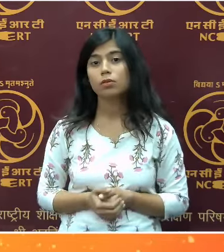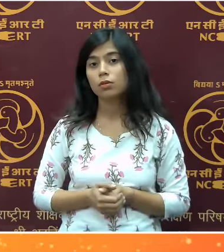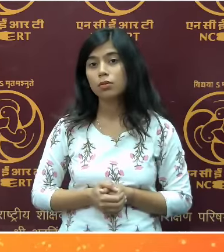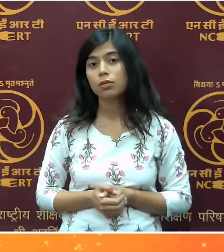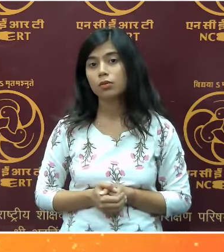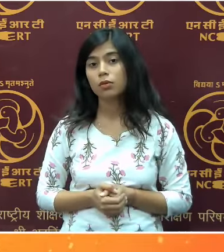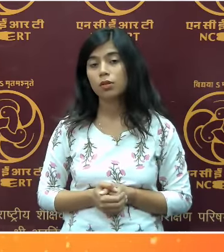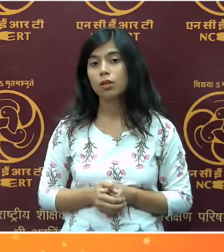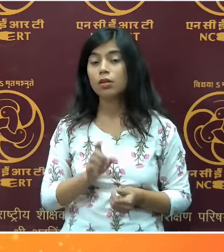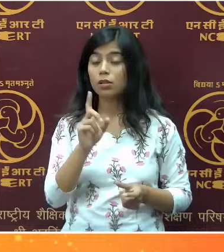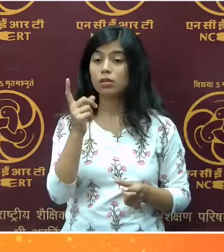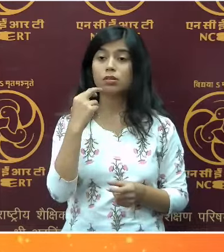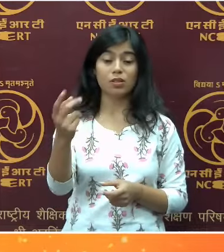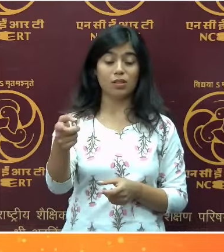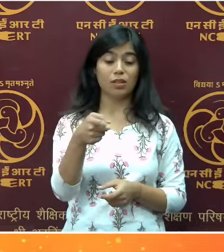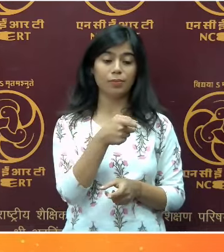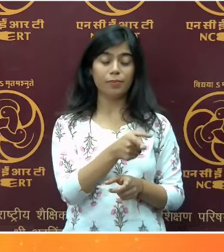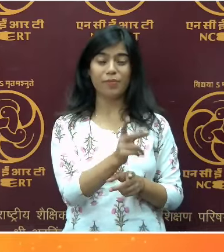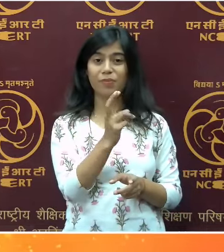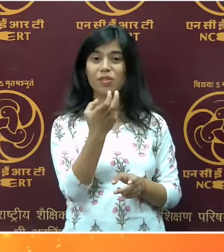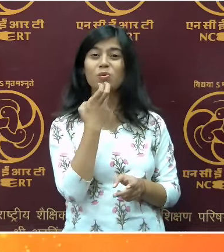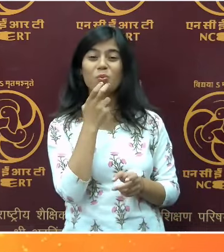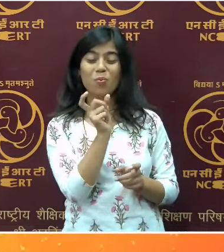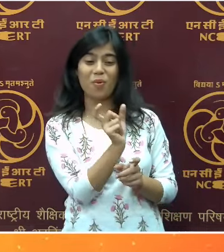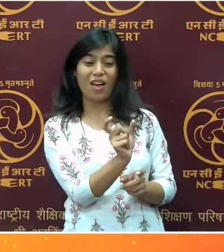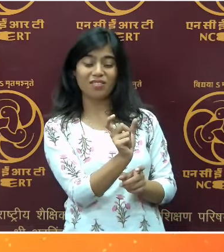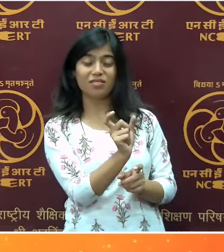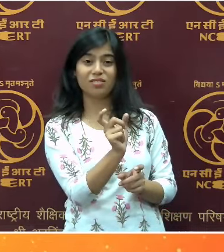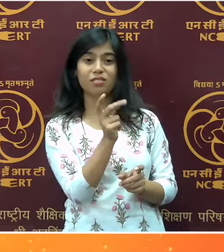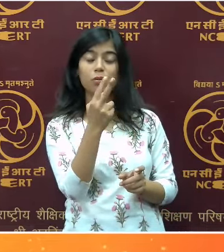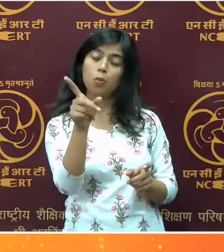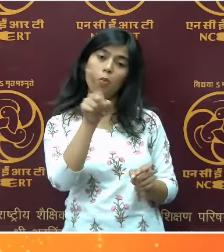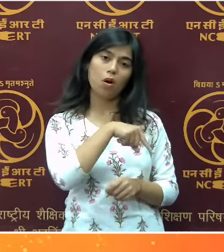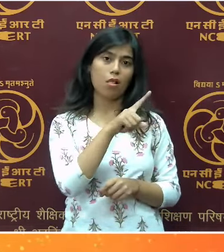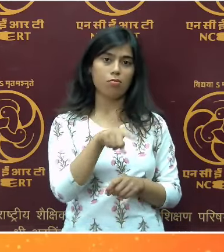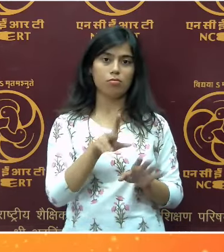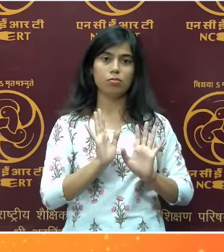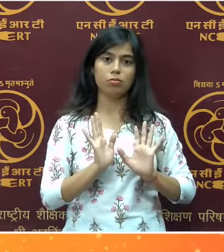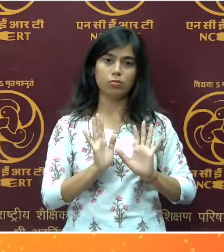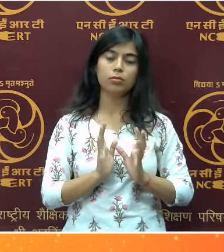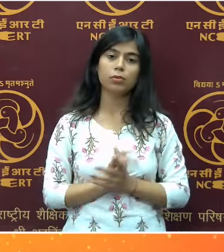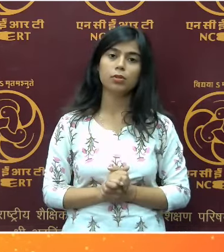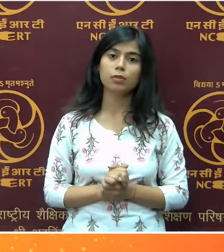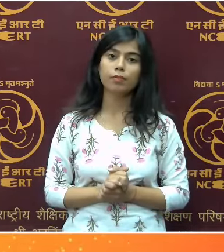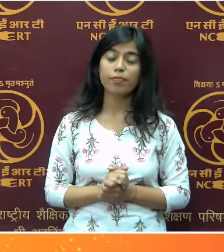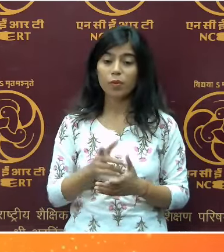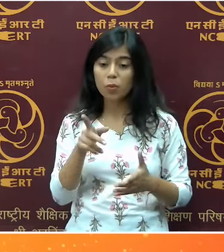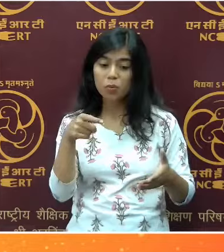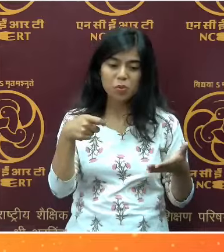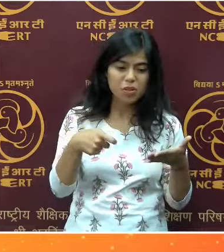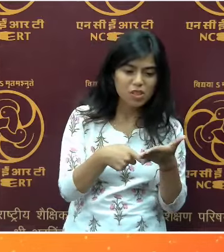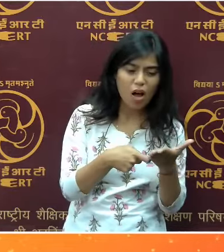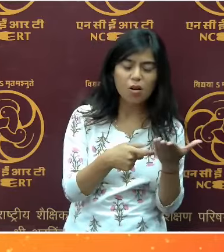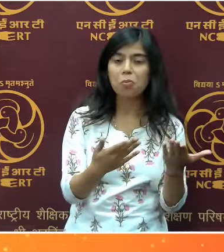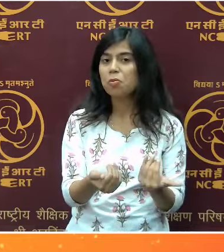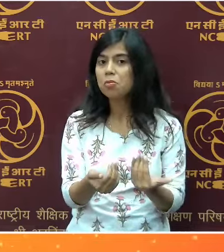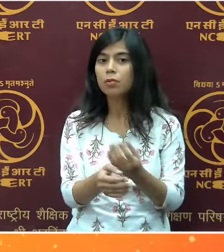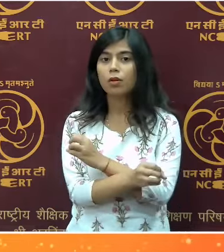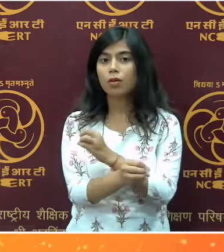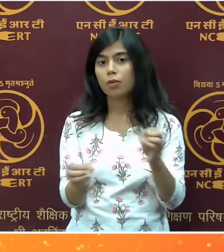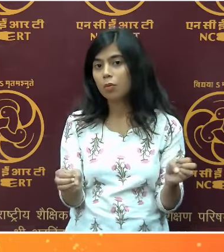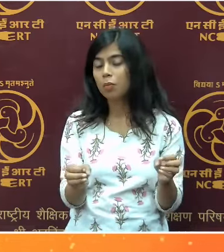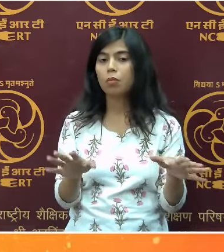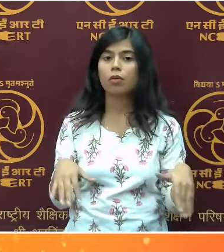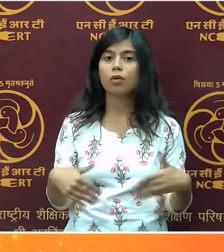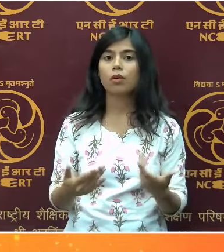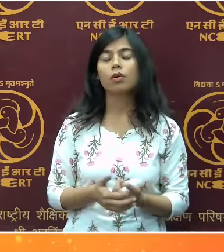this battery may be fault. There may be no charge inside the battery, or the two ends have